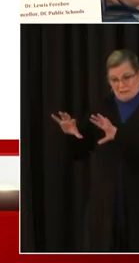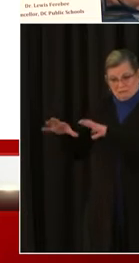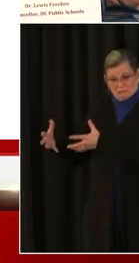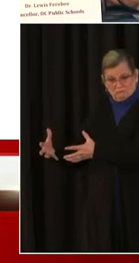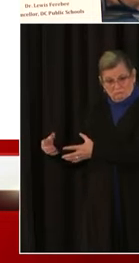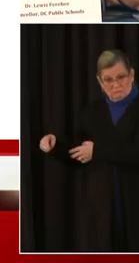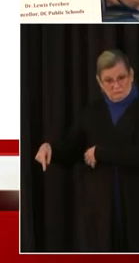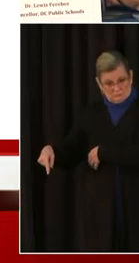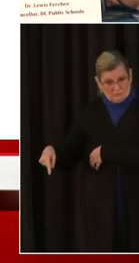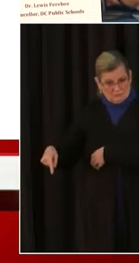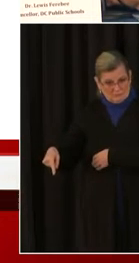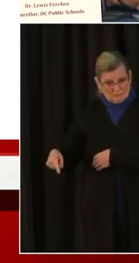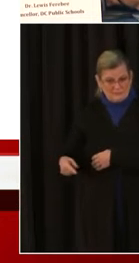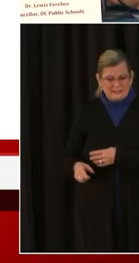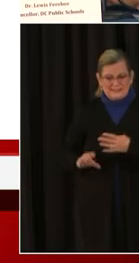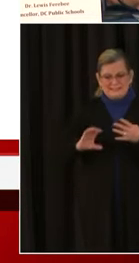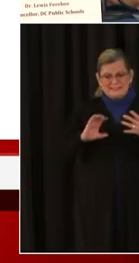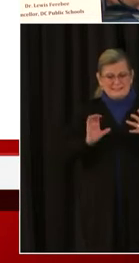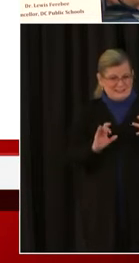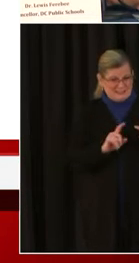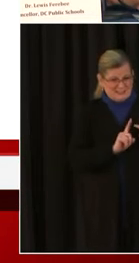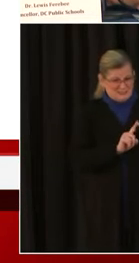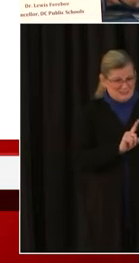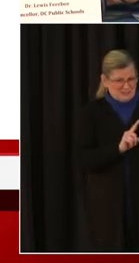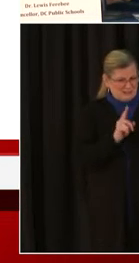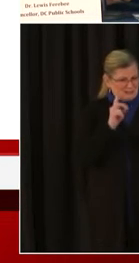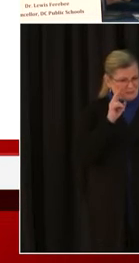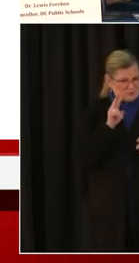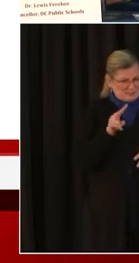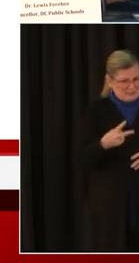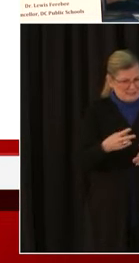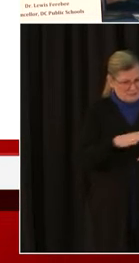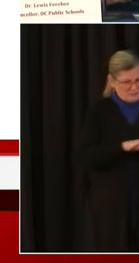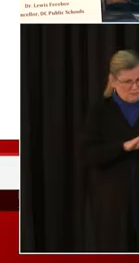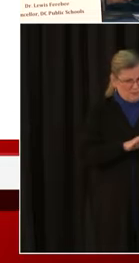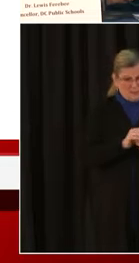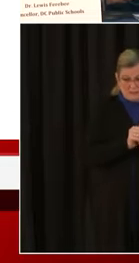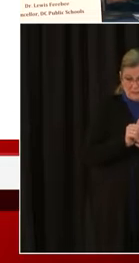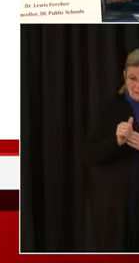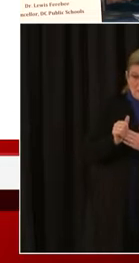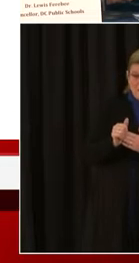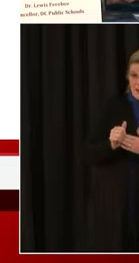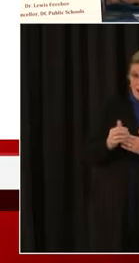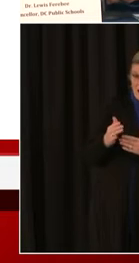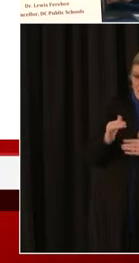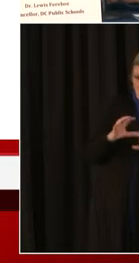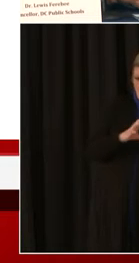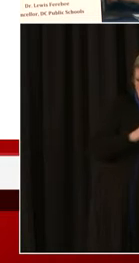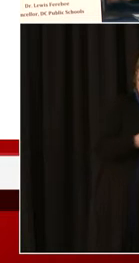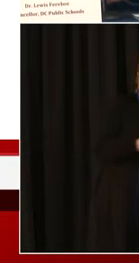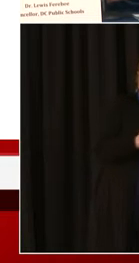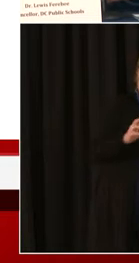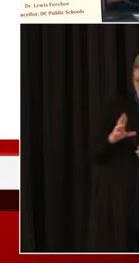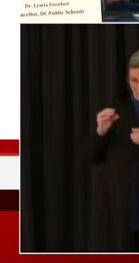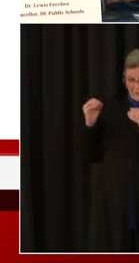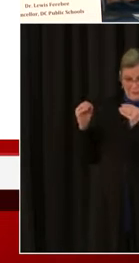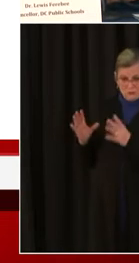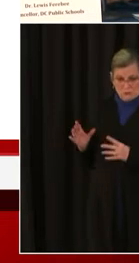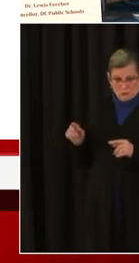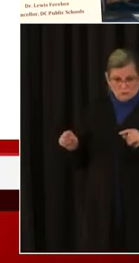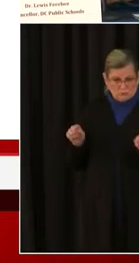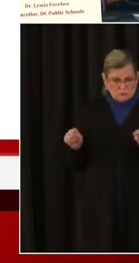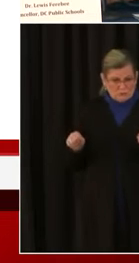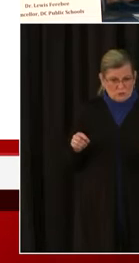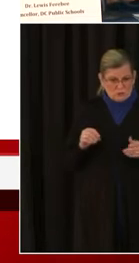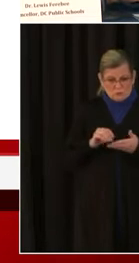cohort. Option C for our secondary school is driven by either course or teacher. So students are coming